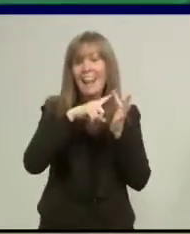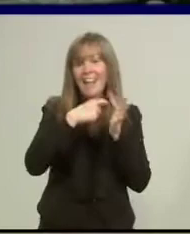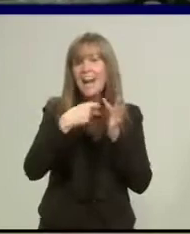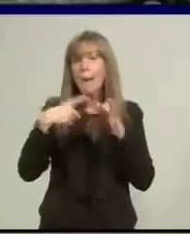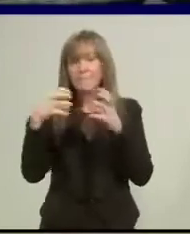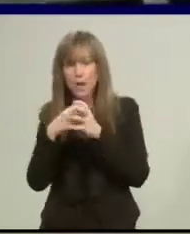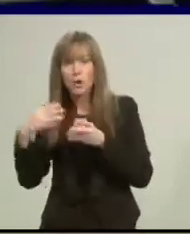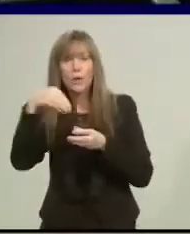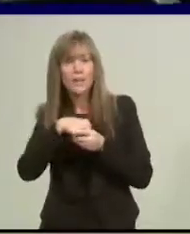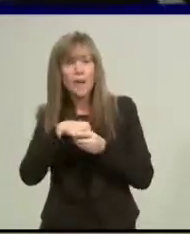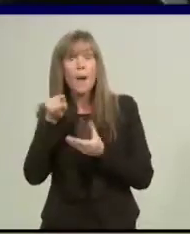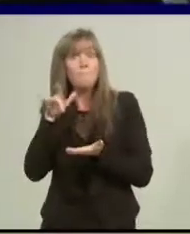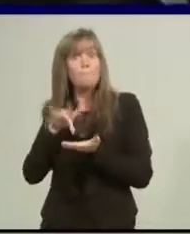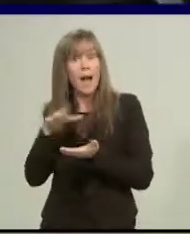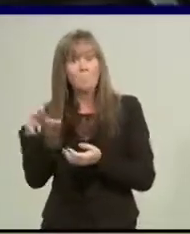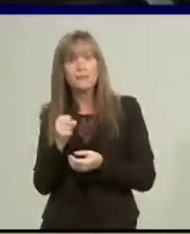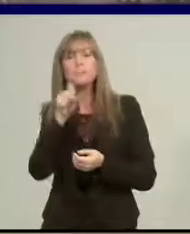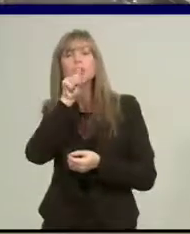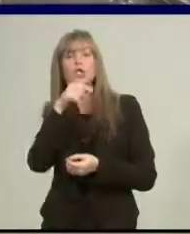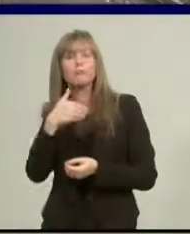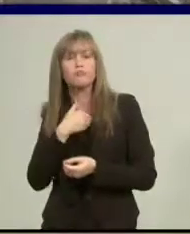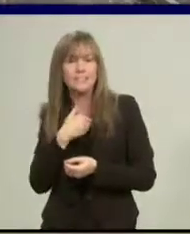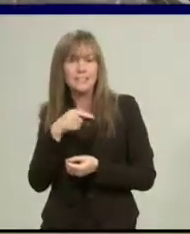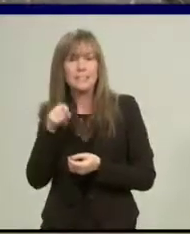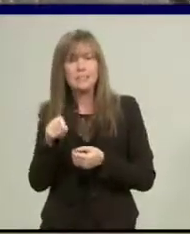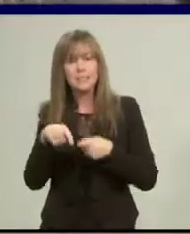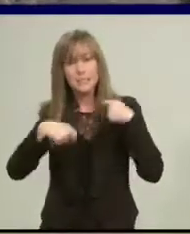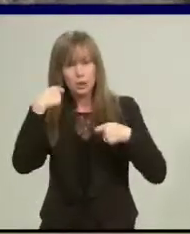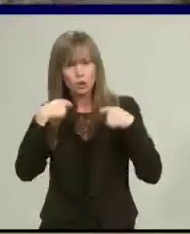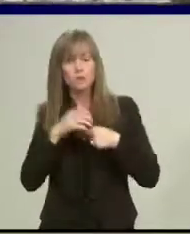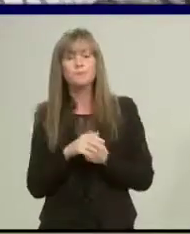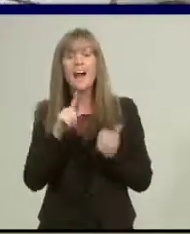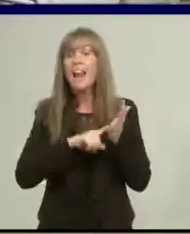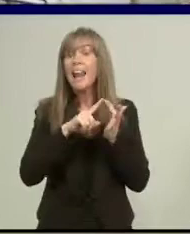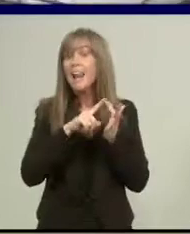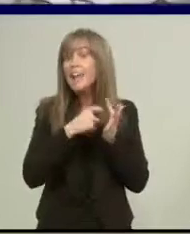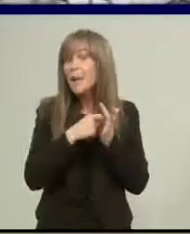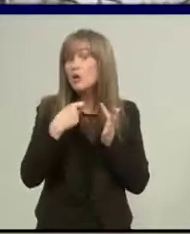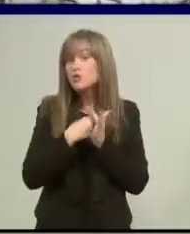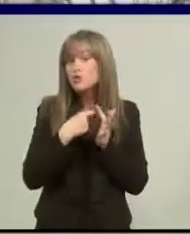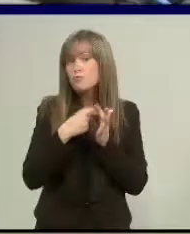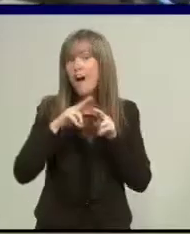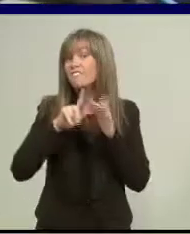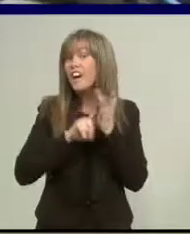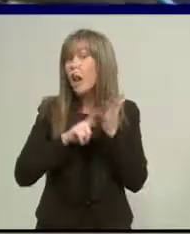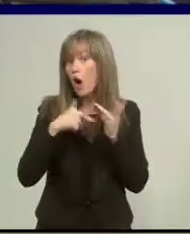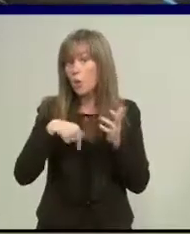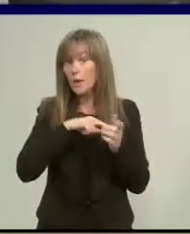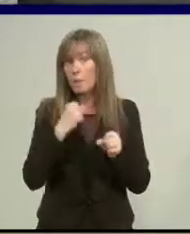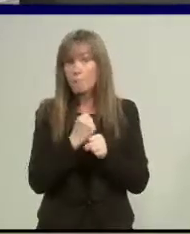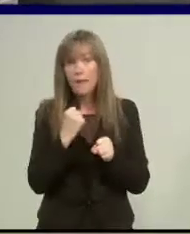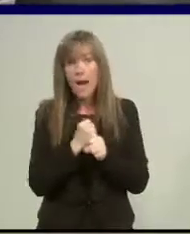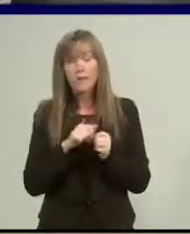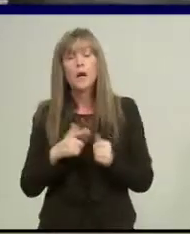potato. The main has to be a chicken breast dish. We're doing a leek and kumara phyllo. Since the leek is the